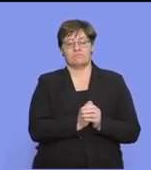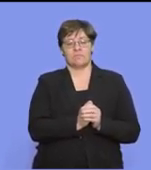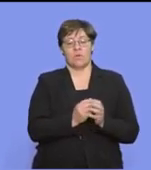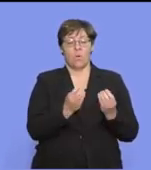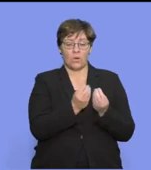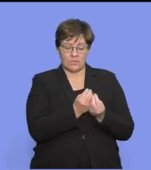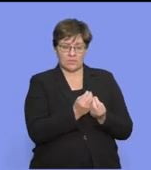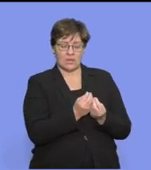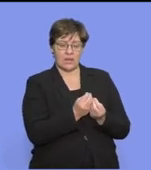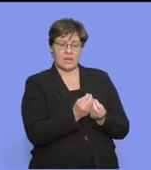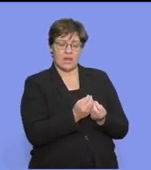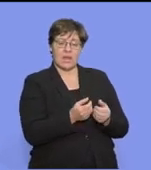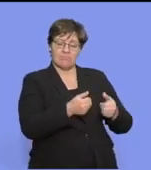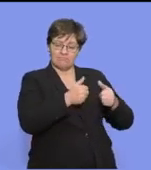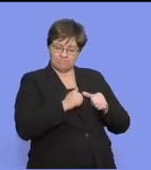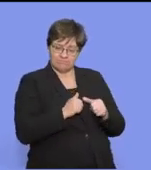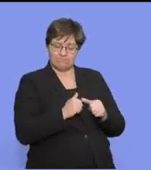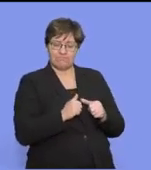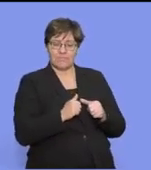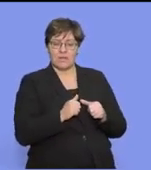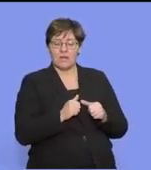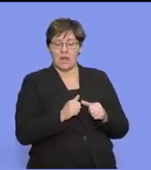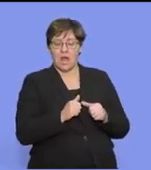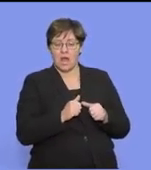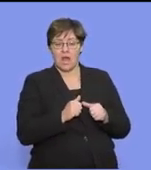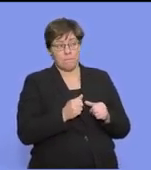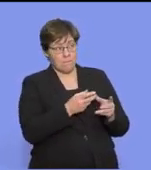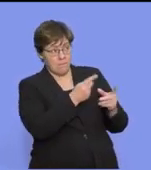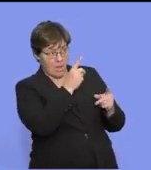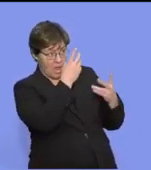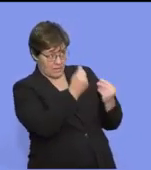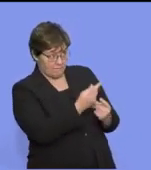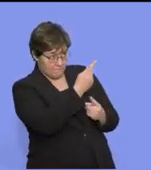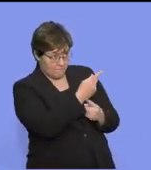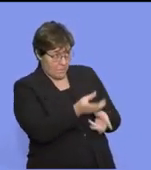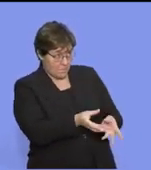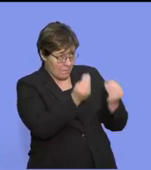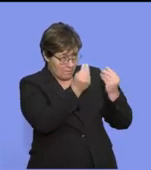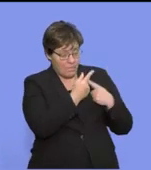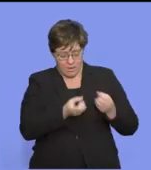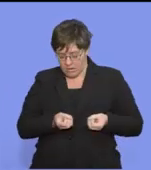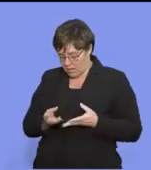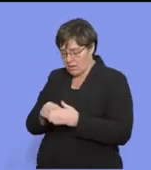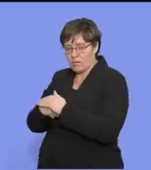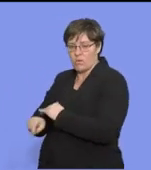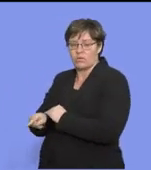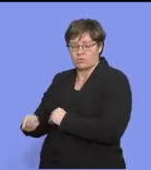that organisms would inherit an acquired characteristic. So in other words,